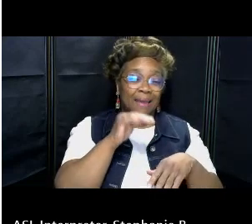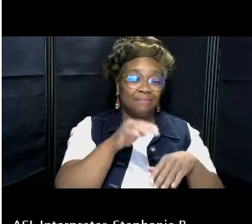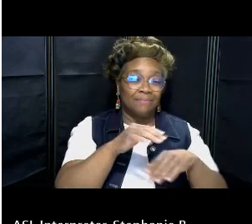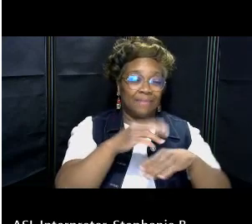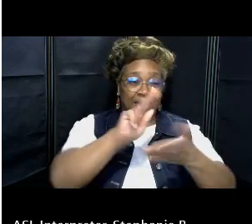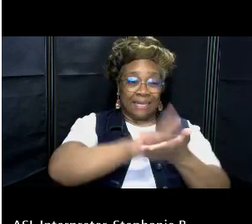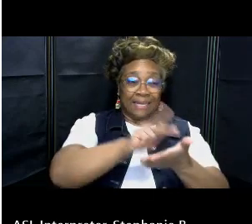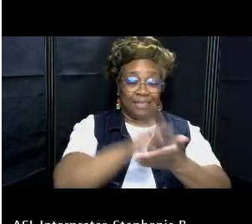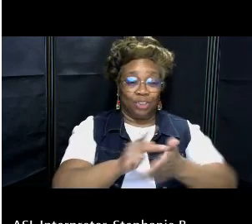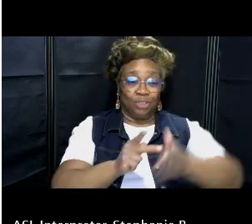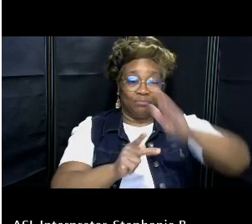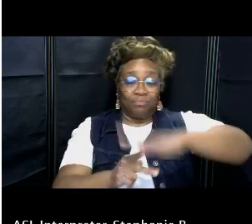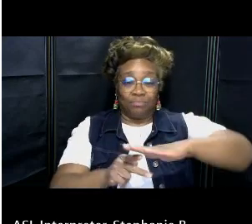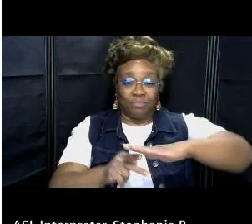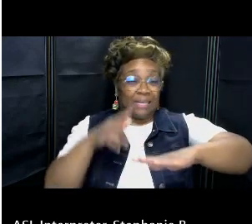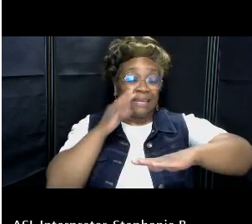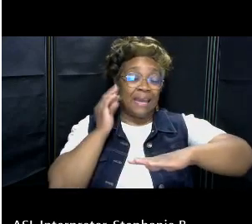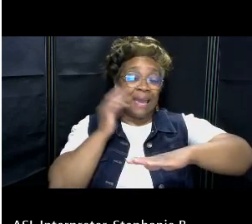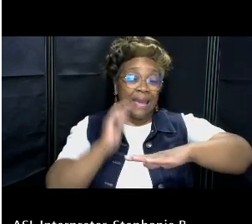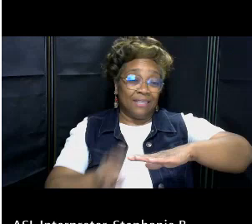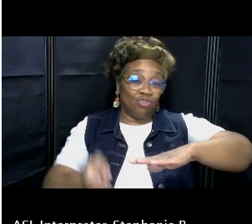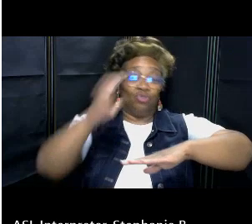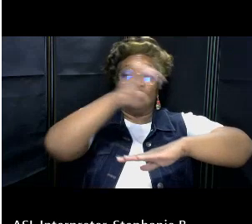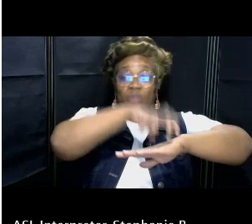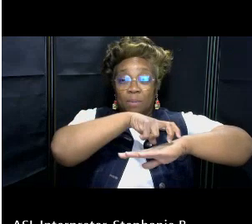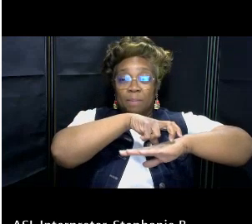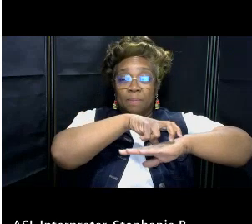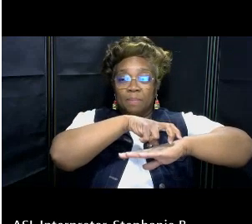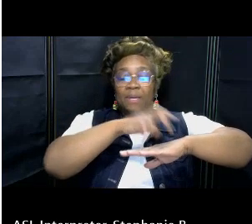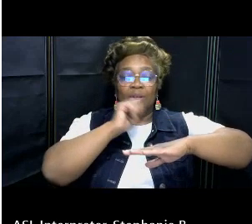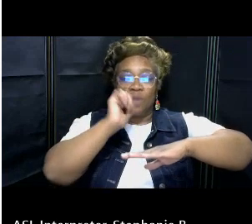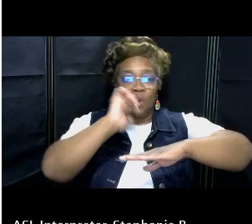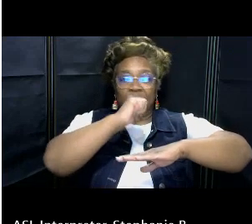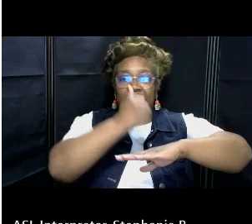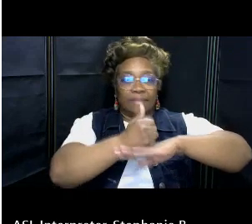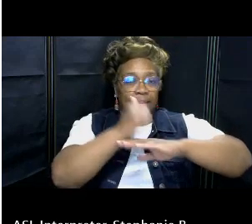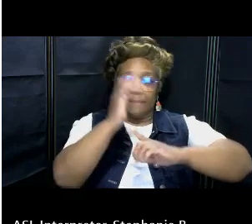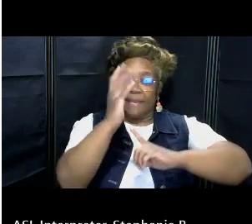the candle on the counter. Um, if